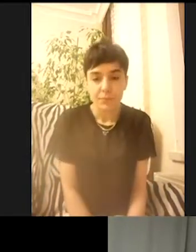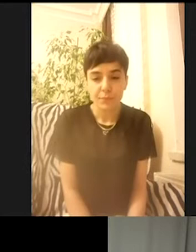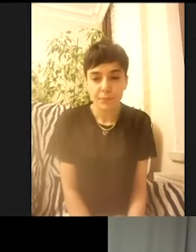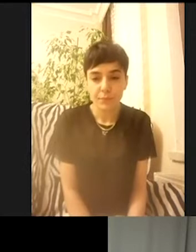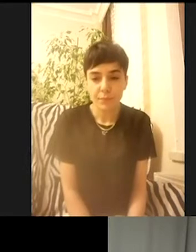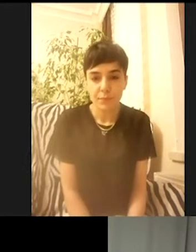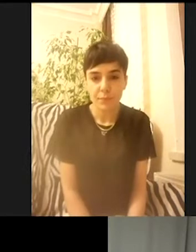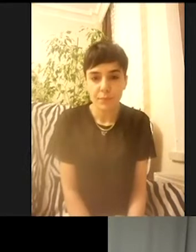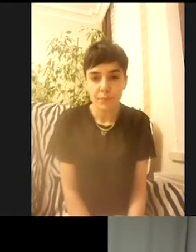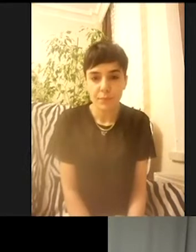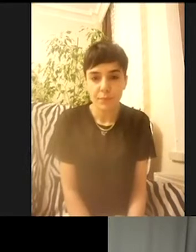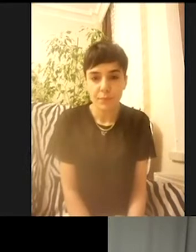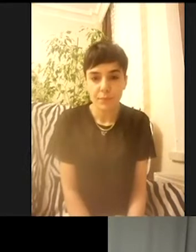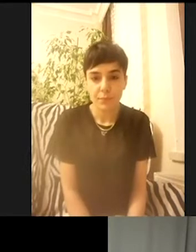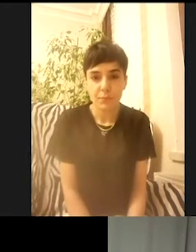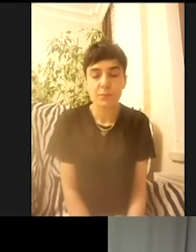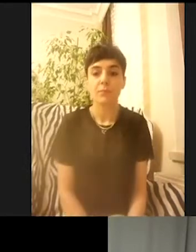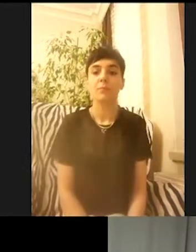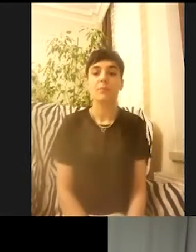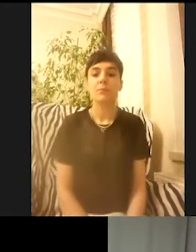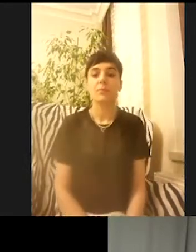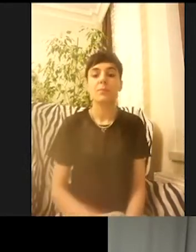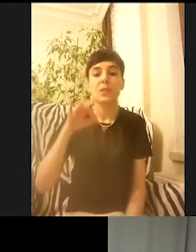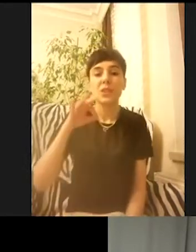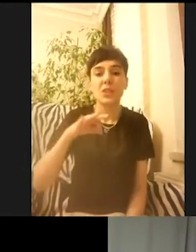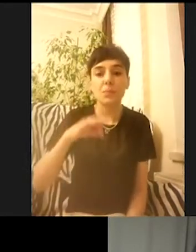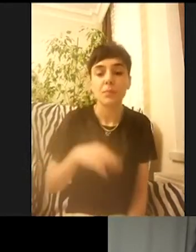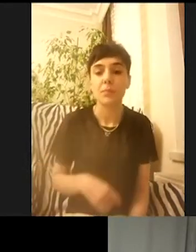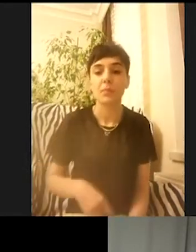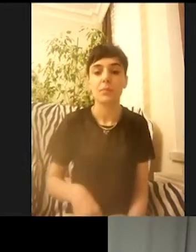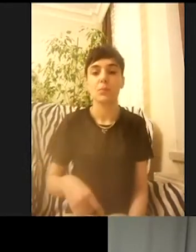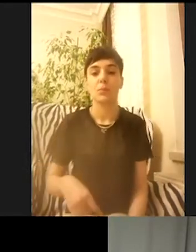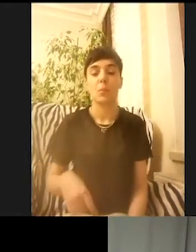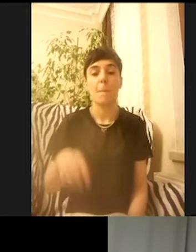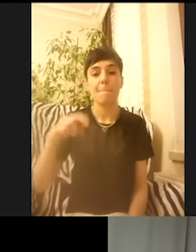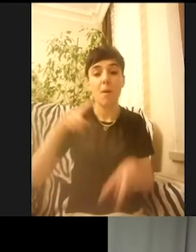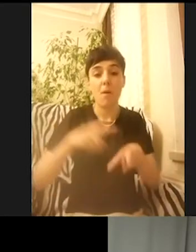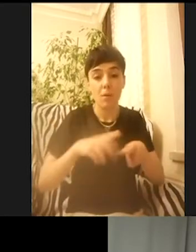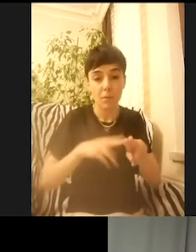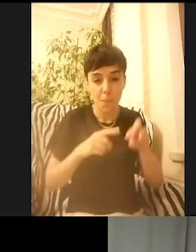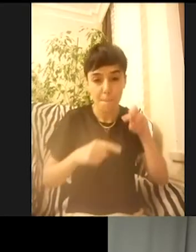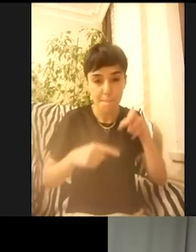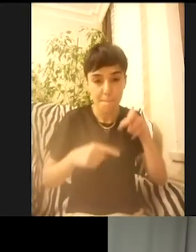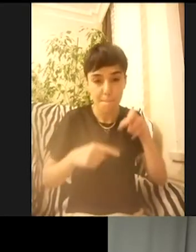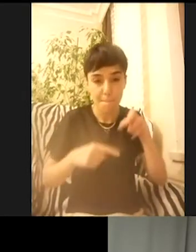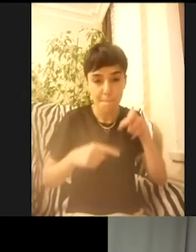of the current government, which is AKP government. Even after proving that